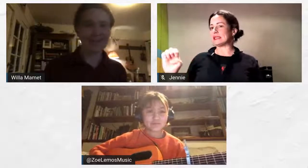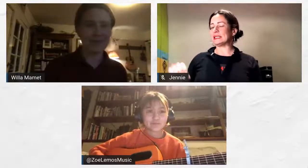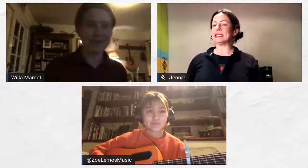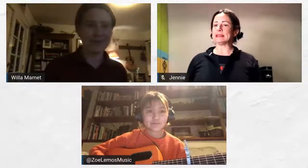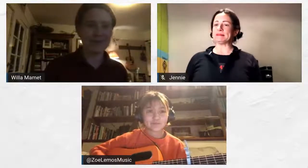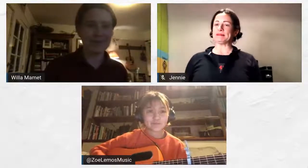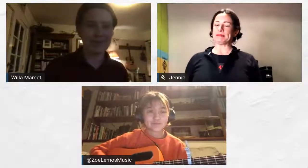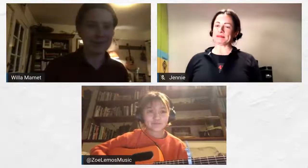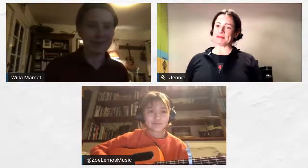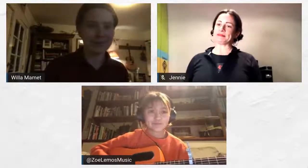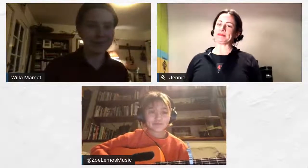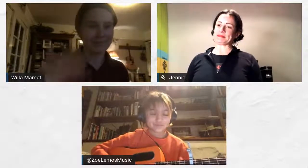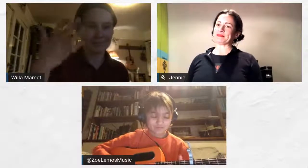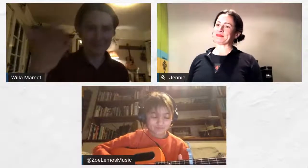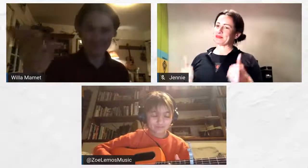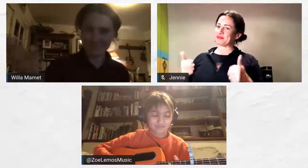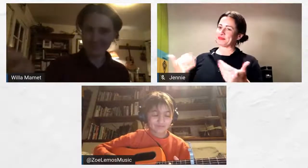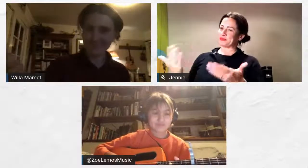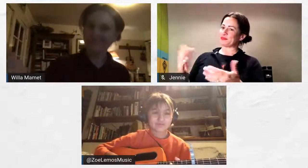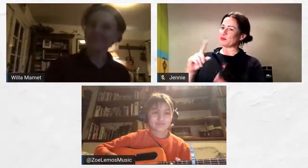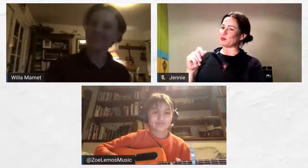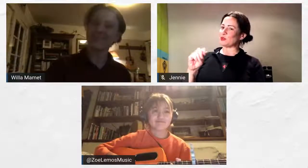right. Well, Zoe Lemos.